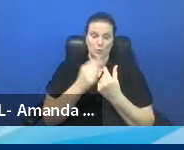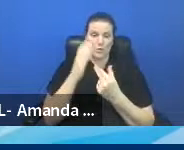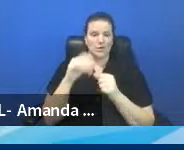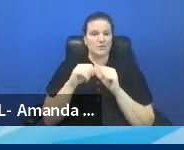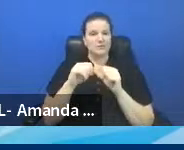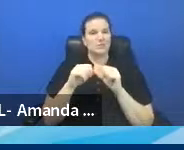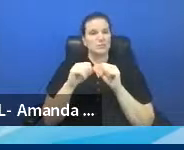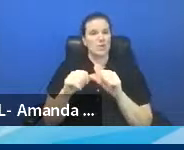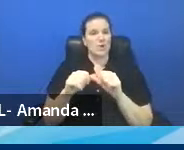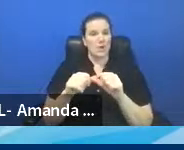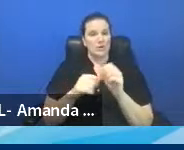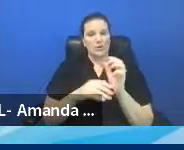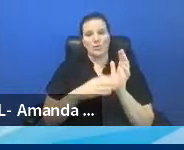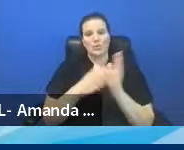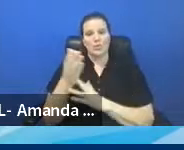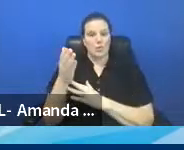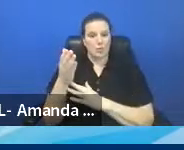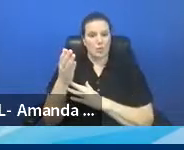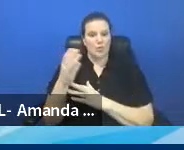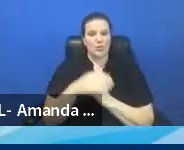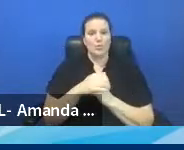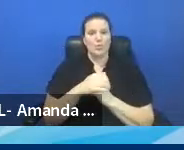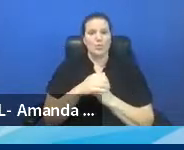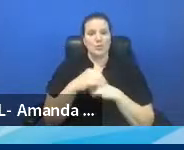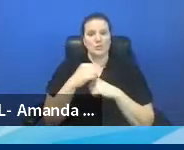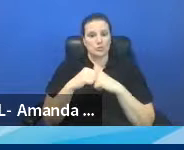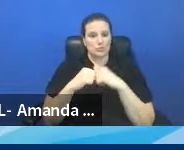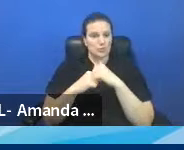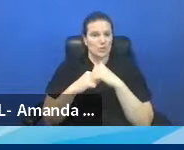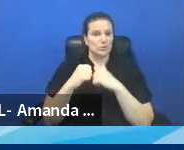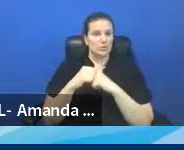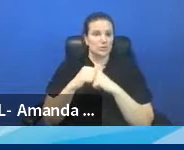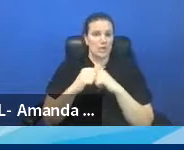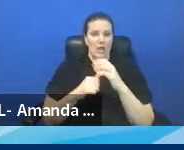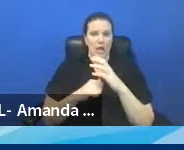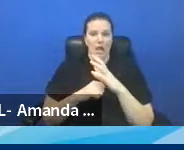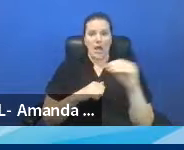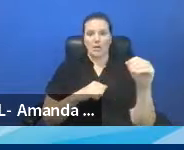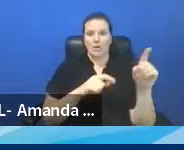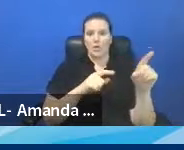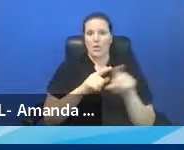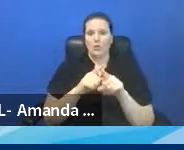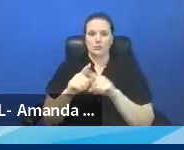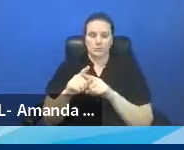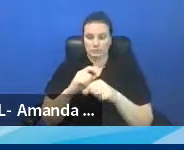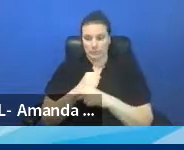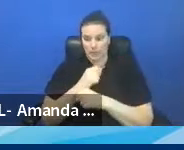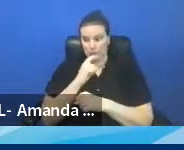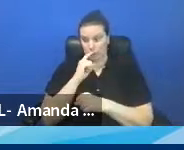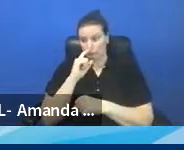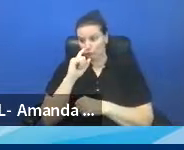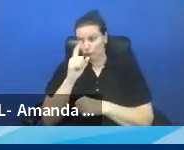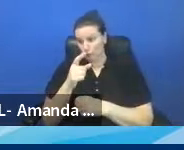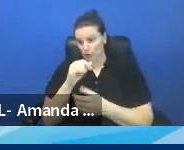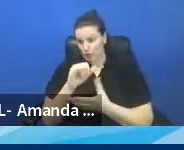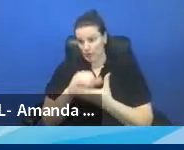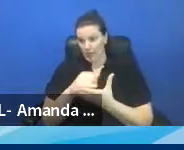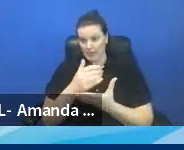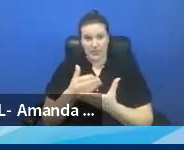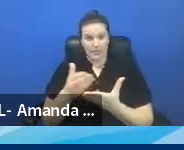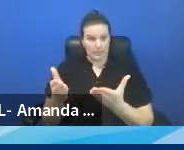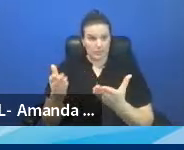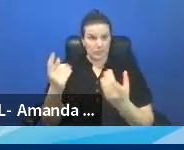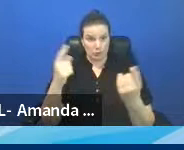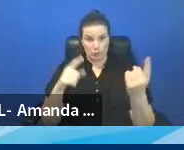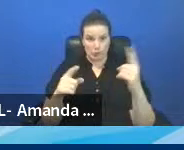continued on through construction, and also be ensuring that things that are